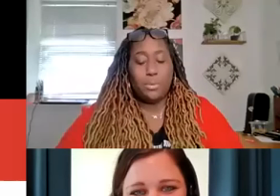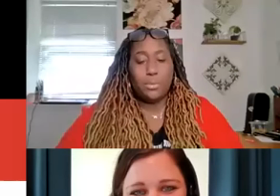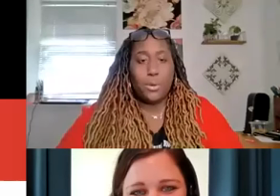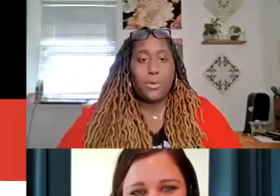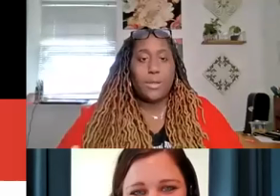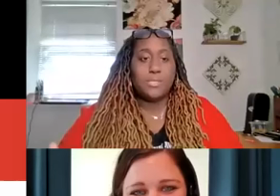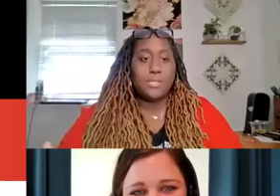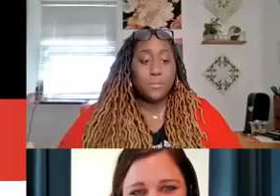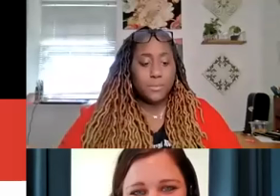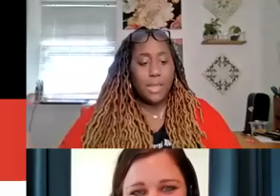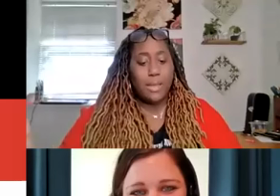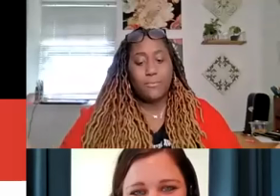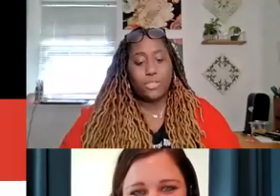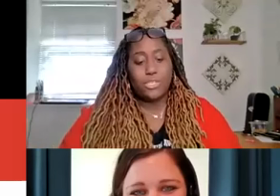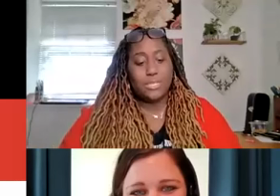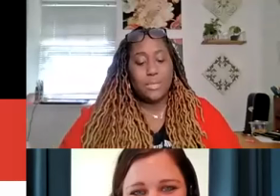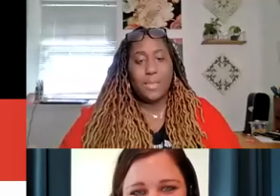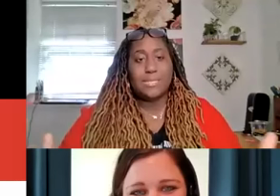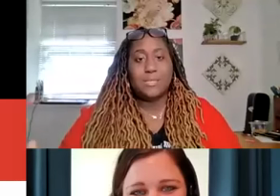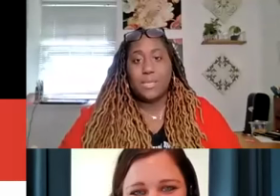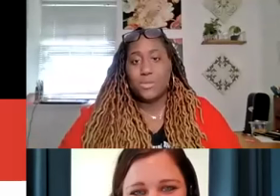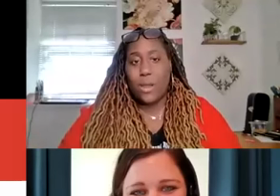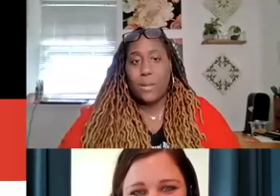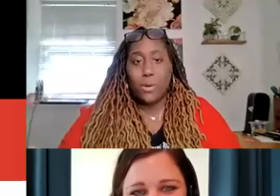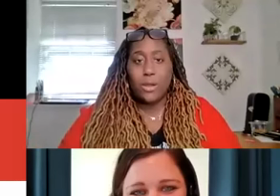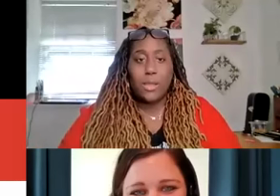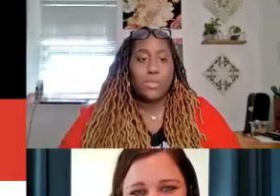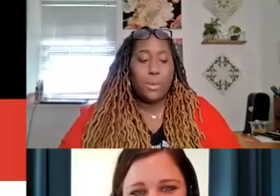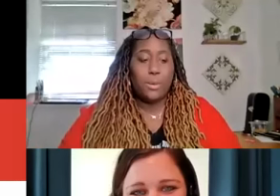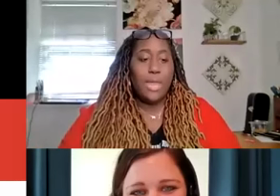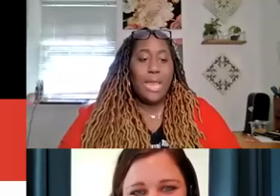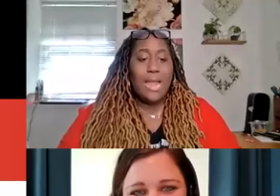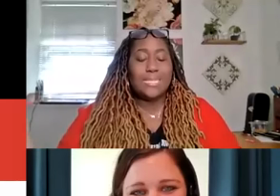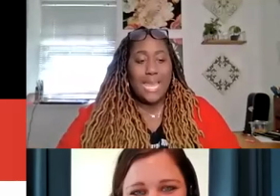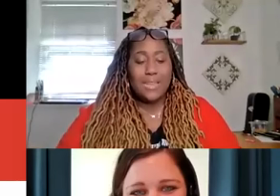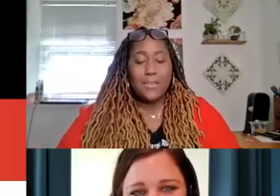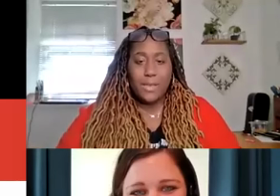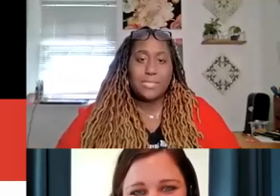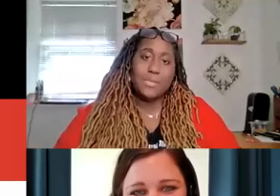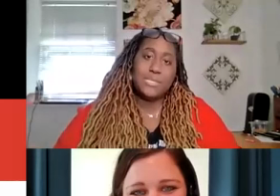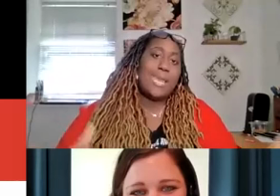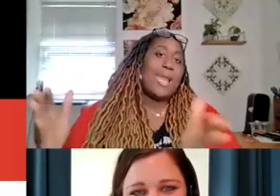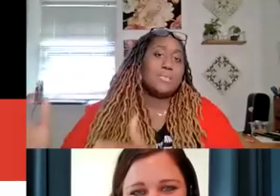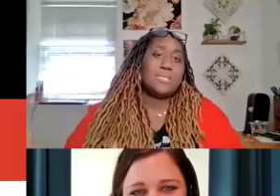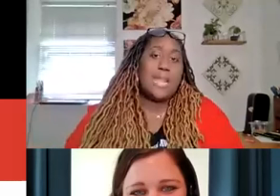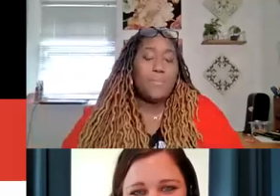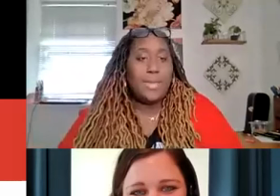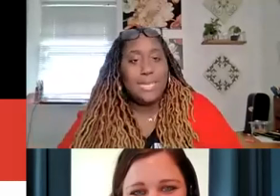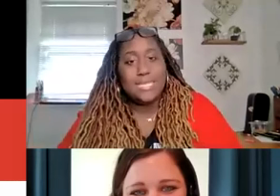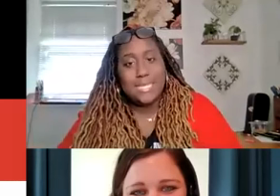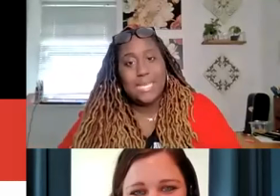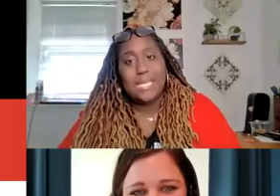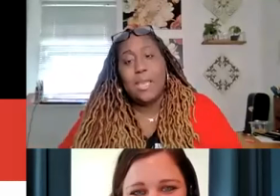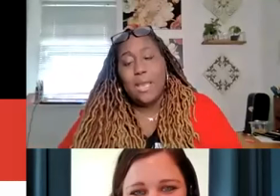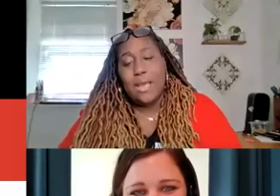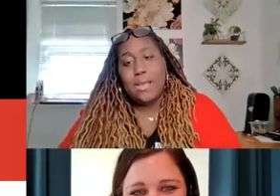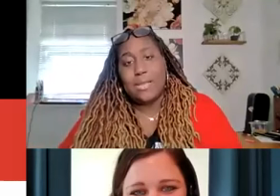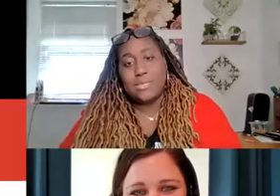to both programs. So I'm fortunate to be in a space where I'm working with both our TANF customers and our SNAP